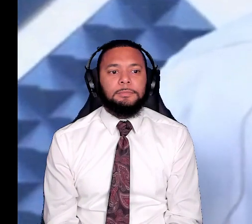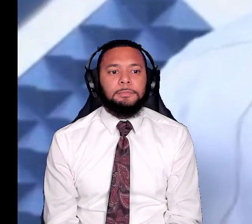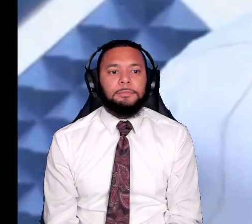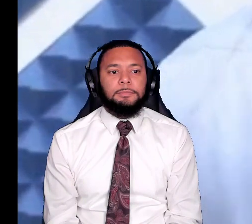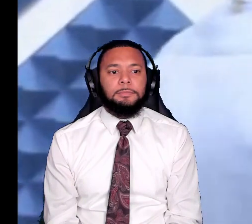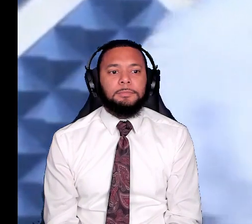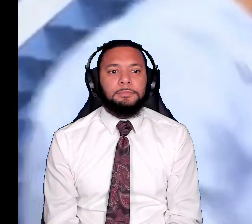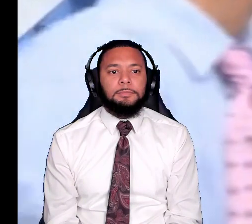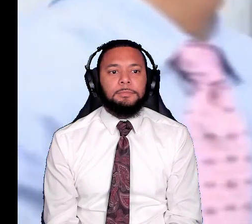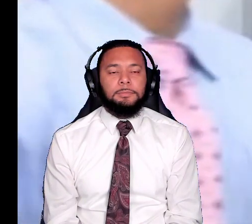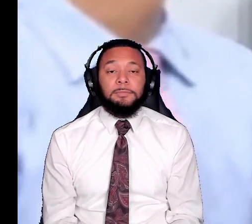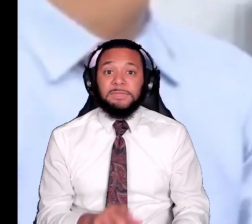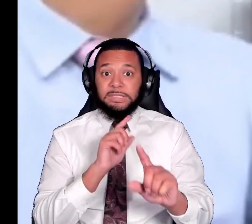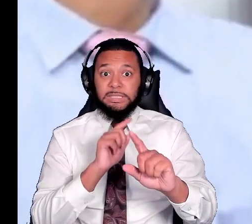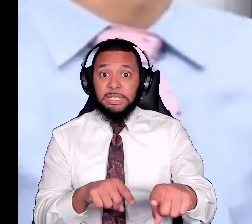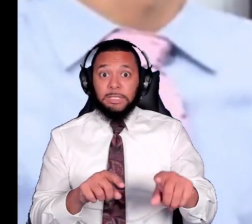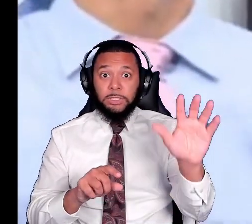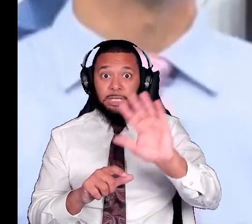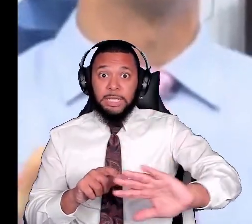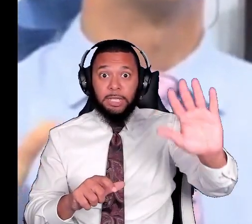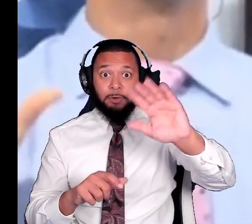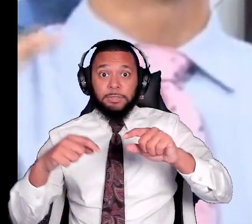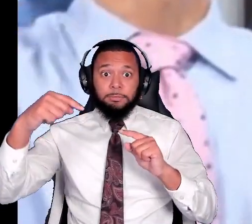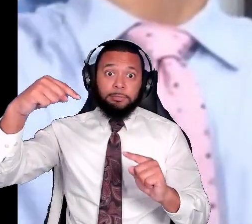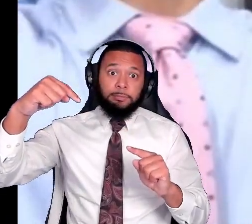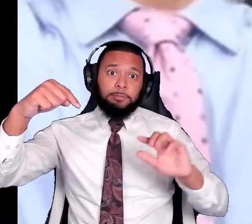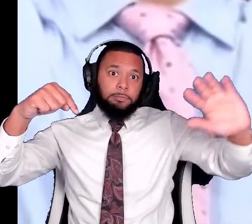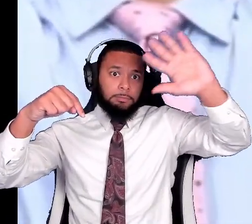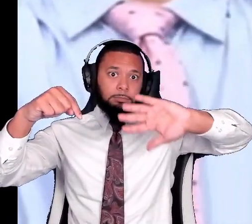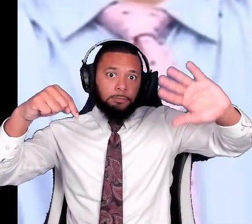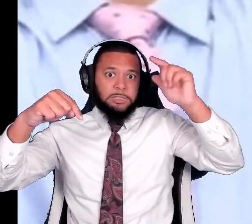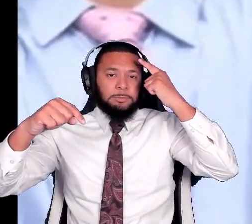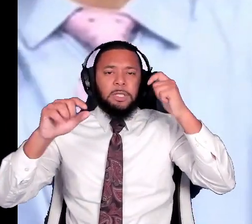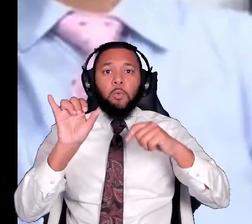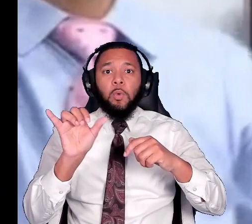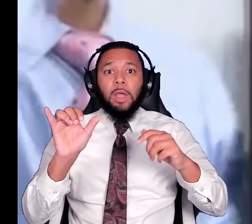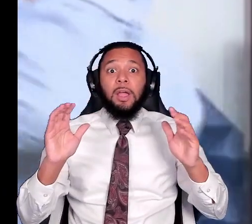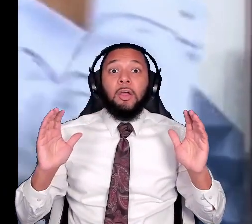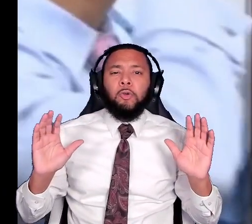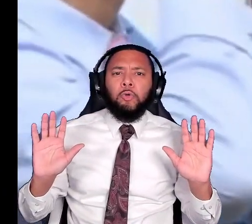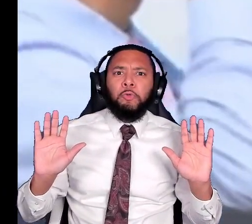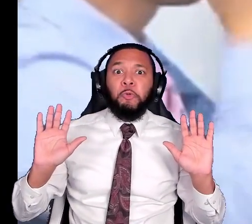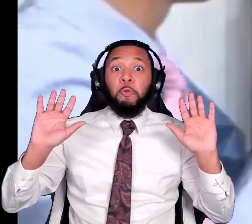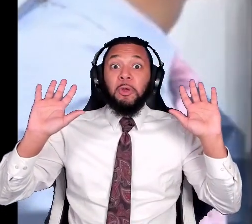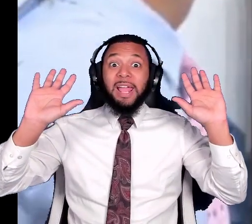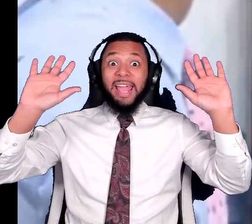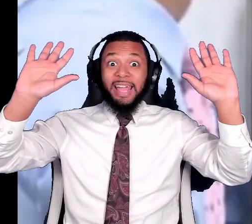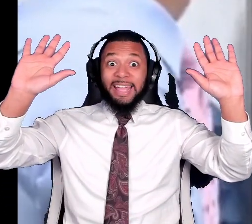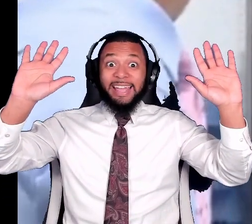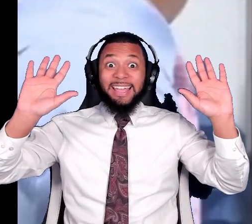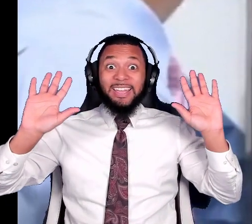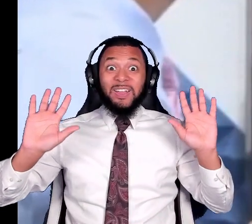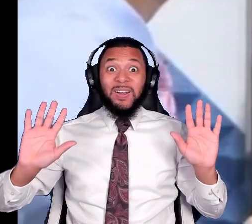is out here because y is greater than. Okay.